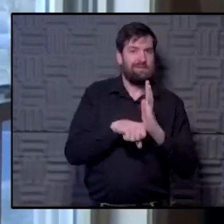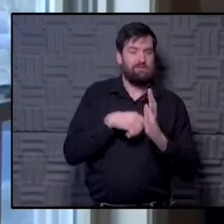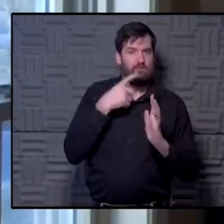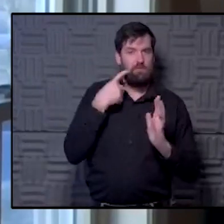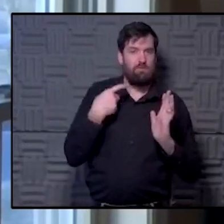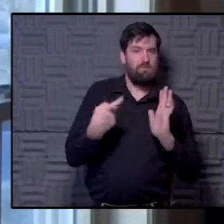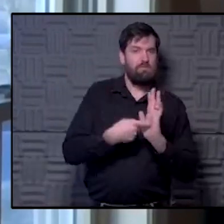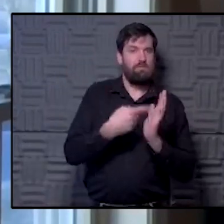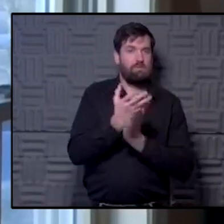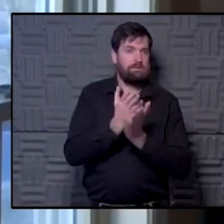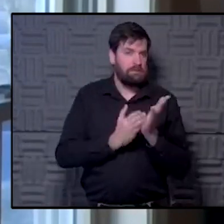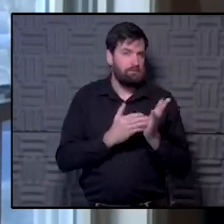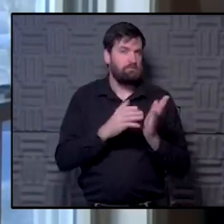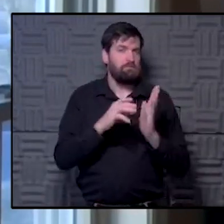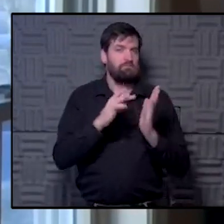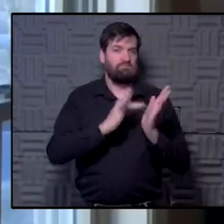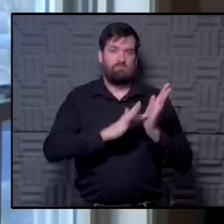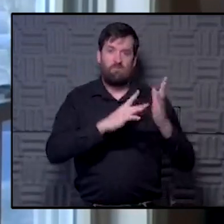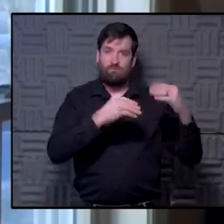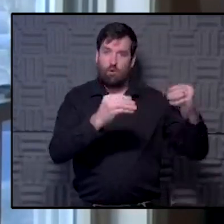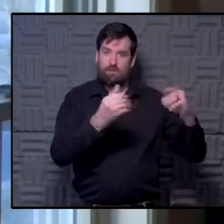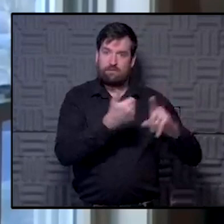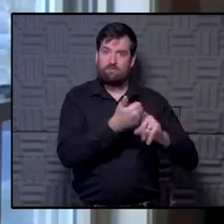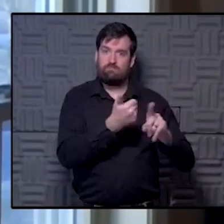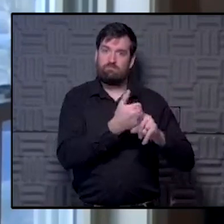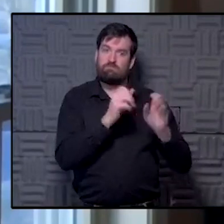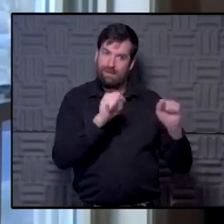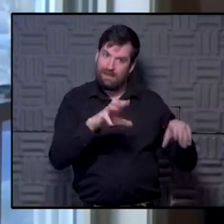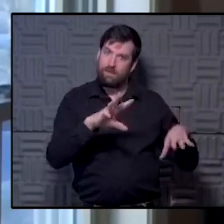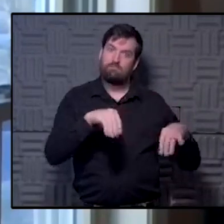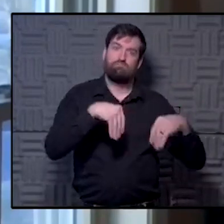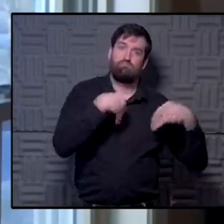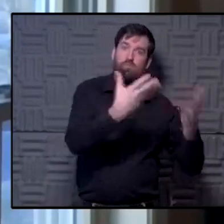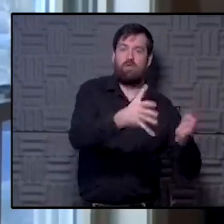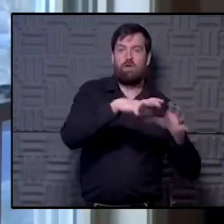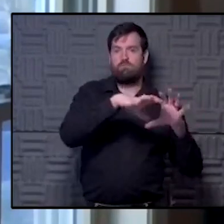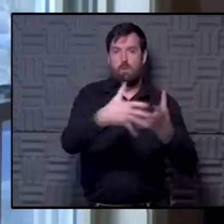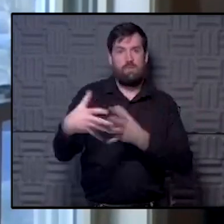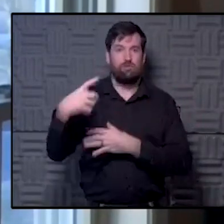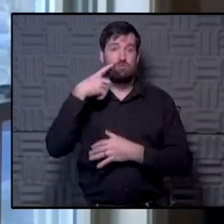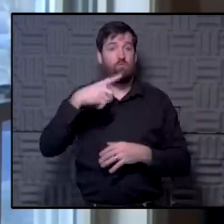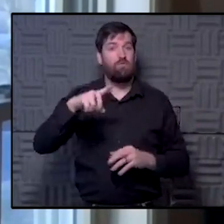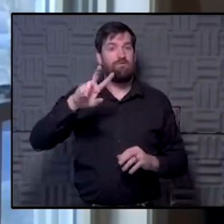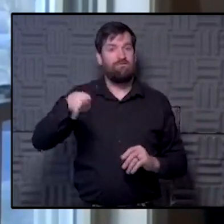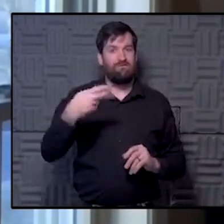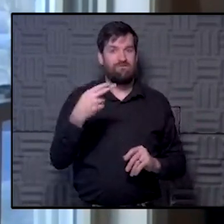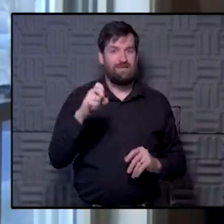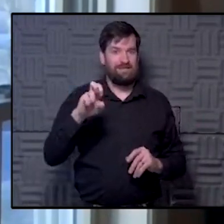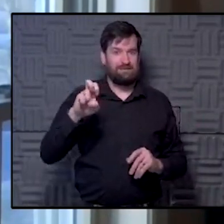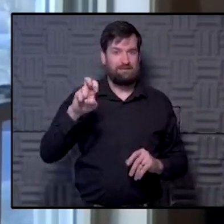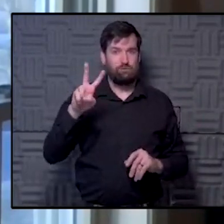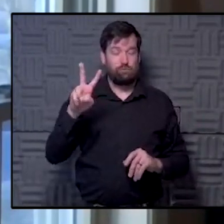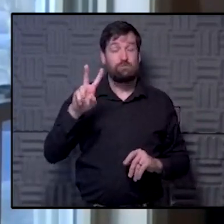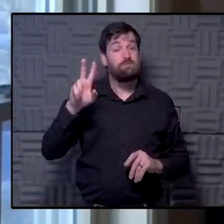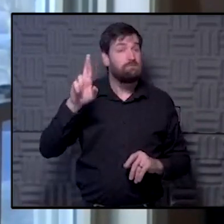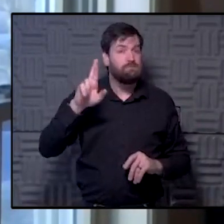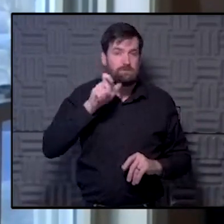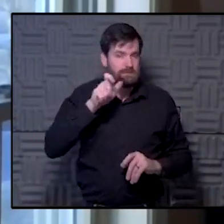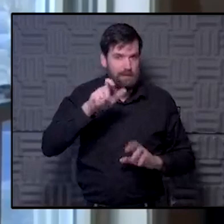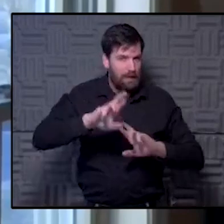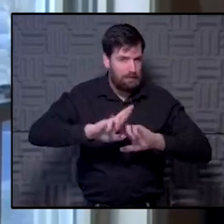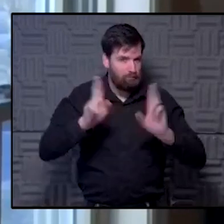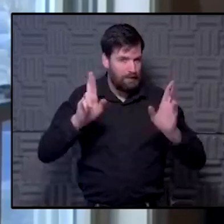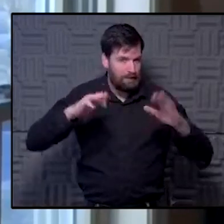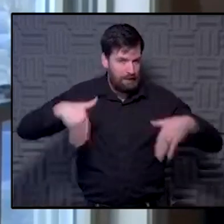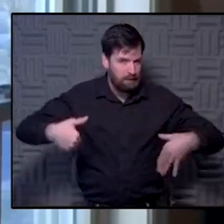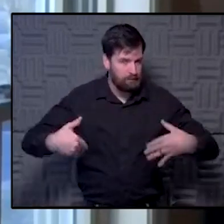some pharmacies that can begin to serve that population in phase 2. So those aren't ready yet, but it is something that we